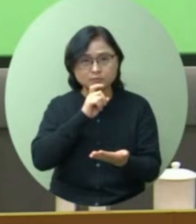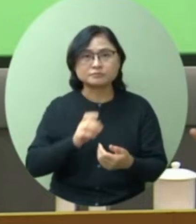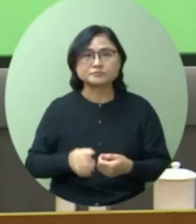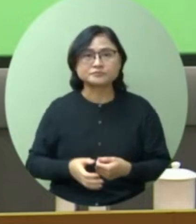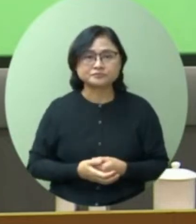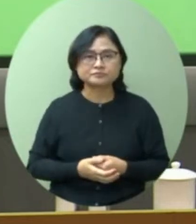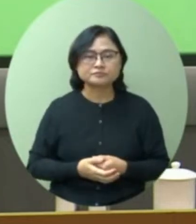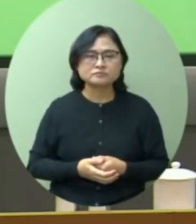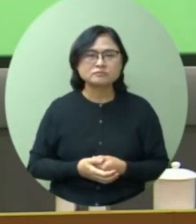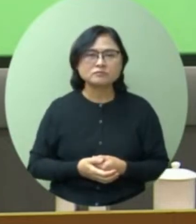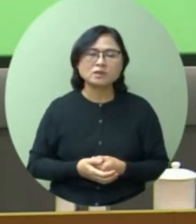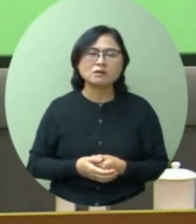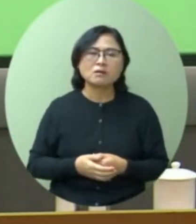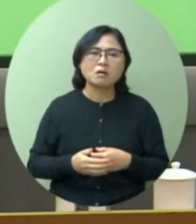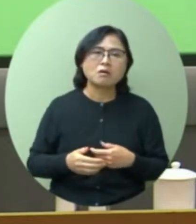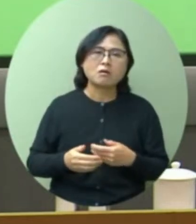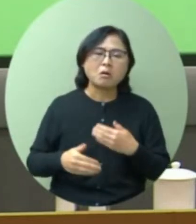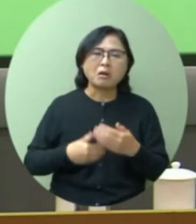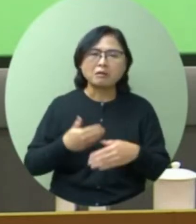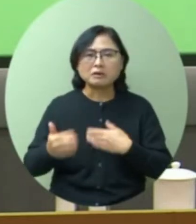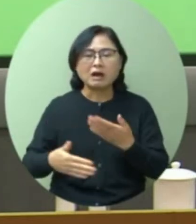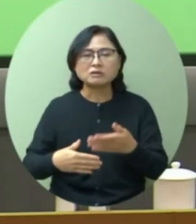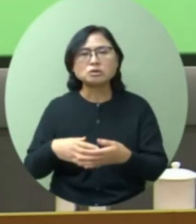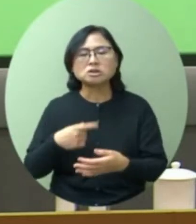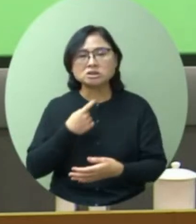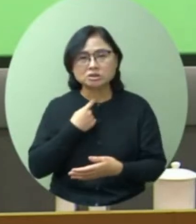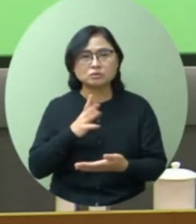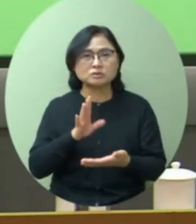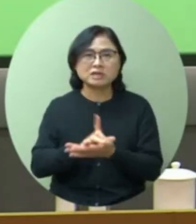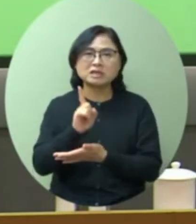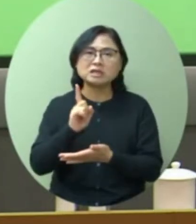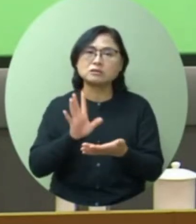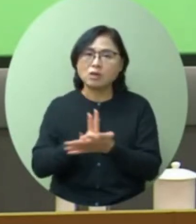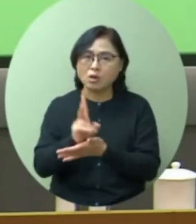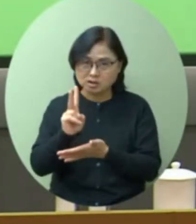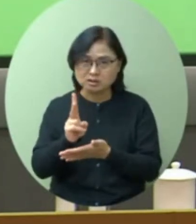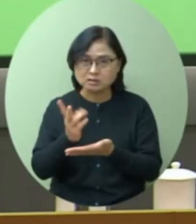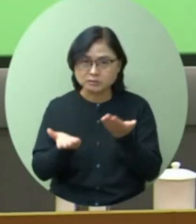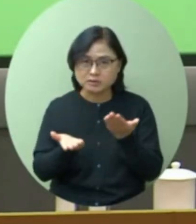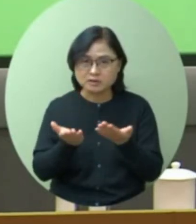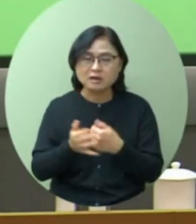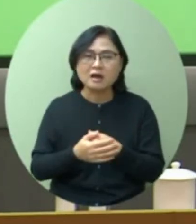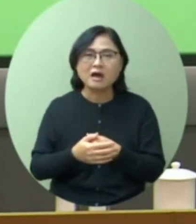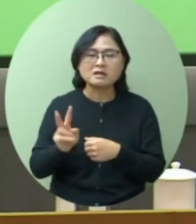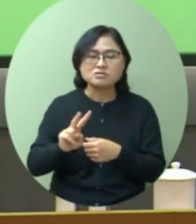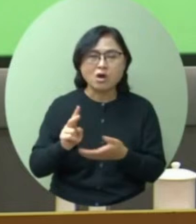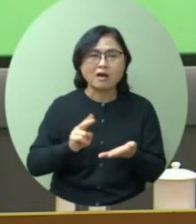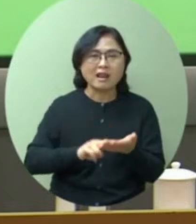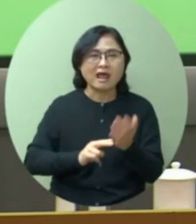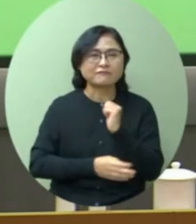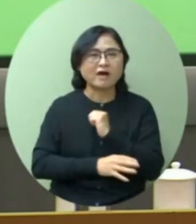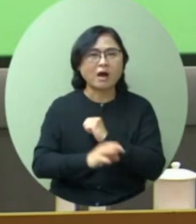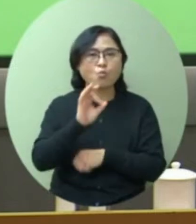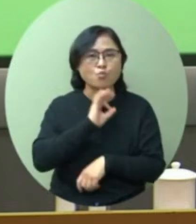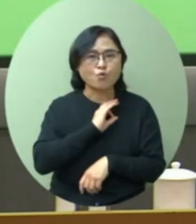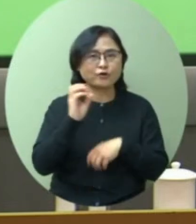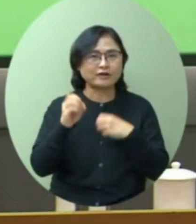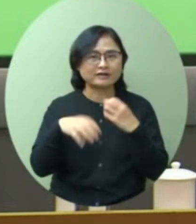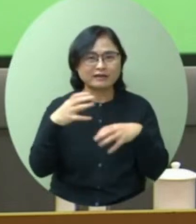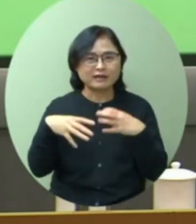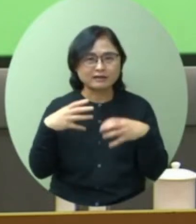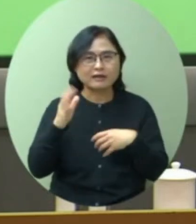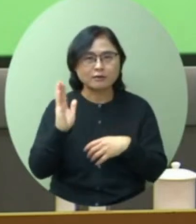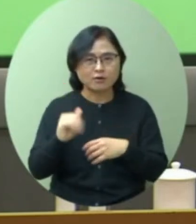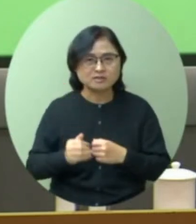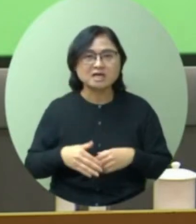years, again, subject to discussion by LegCo, because under the present legislation,